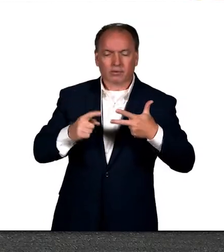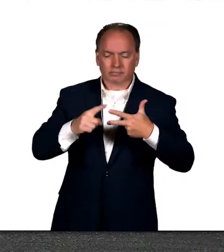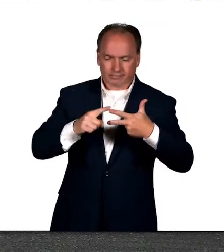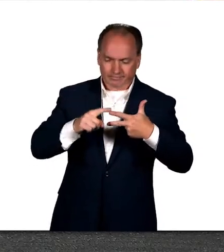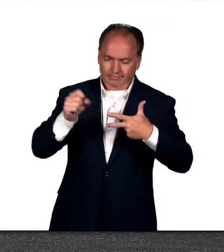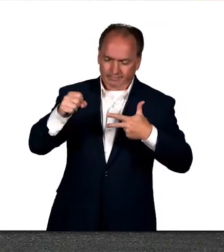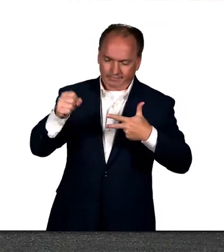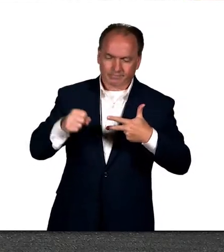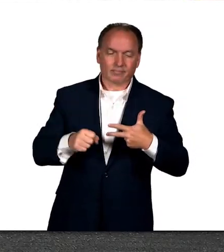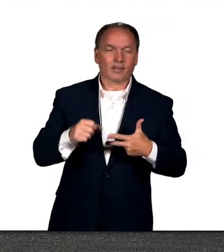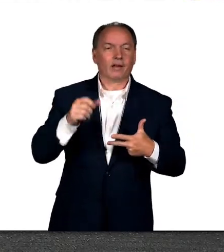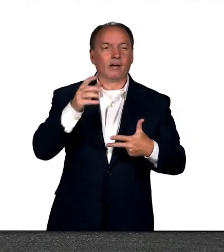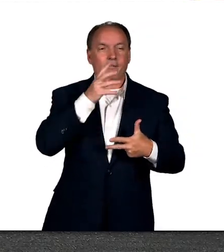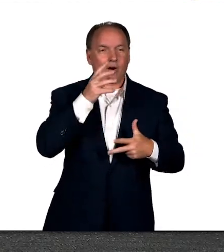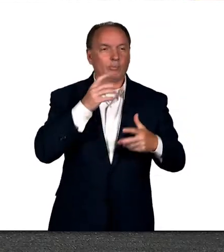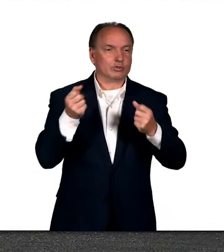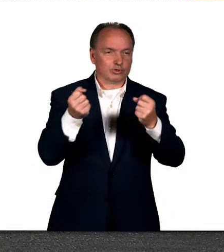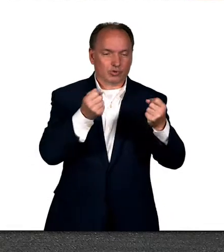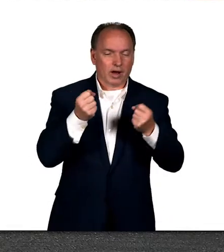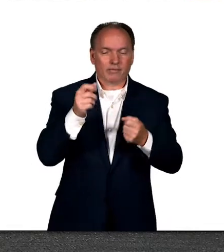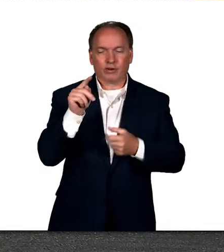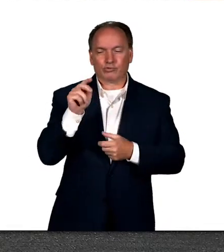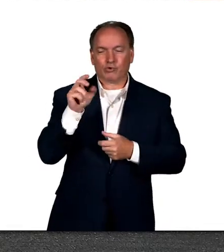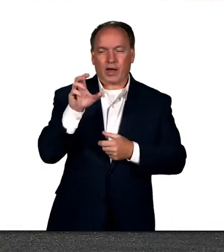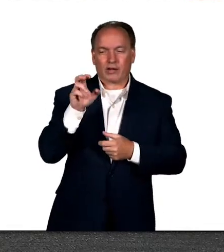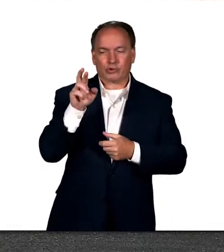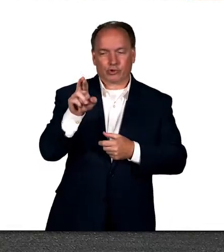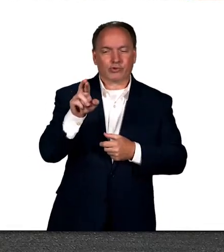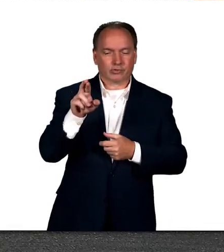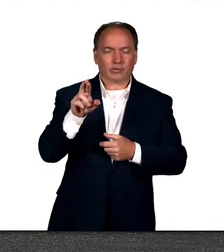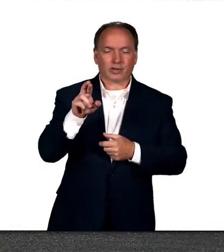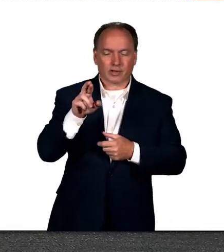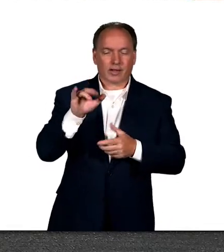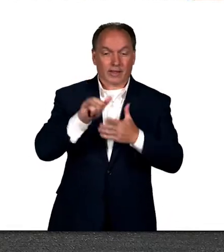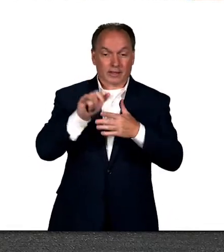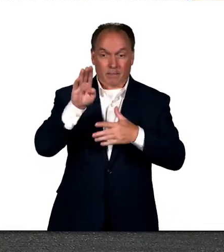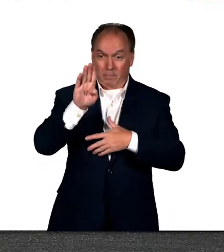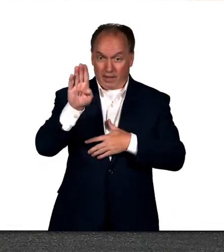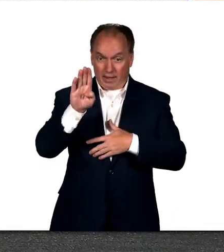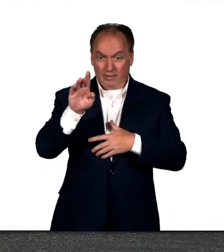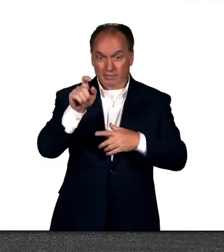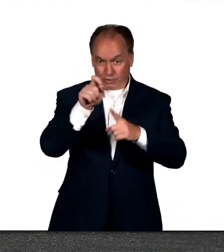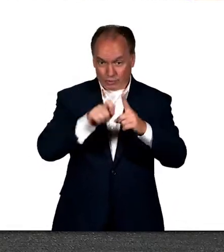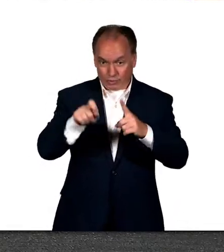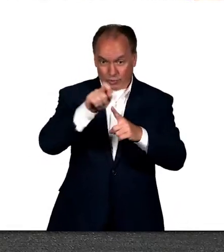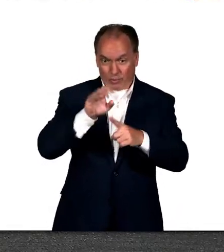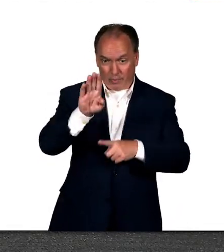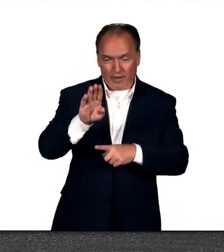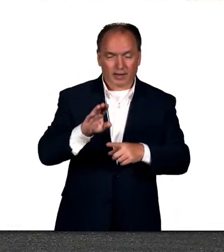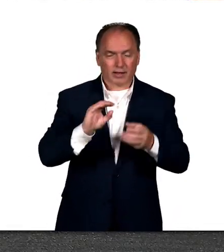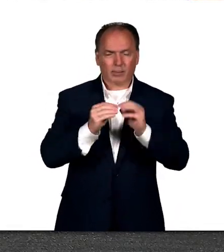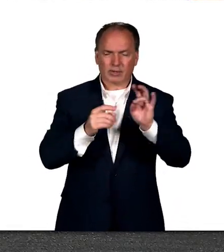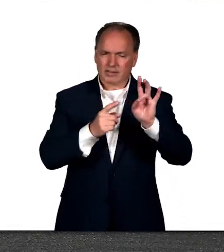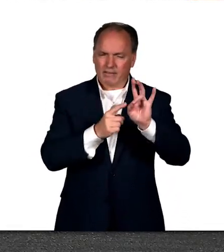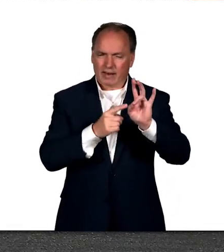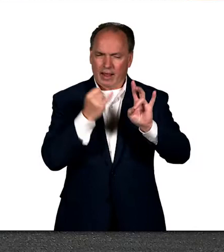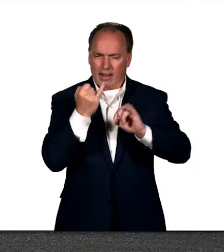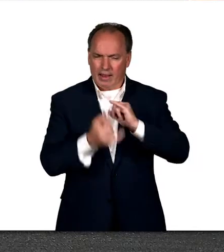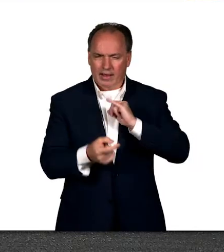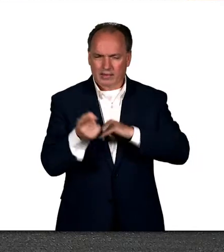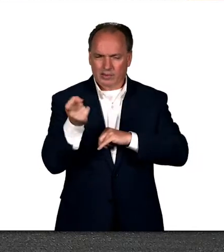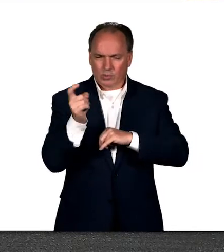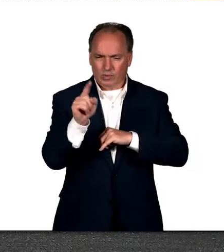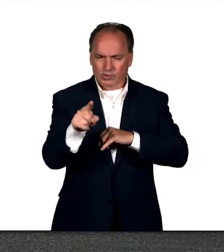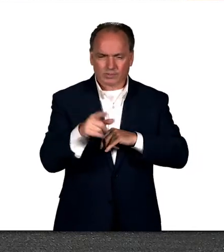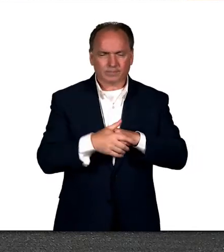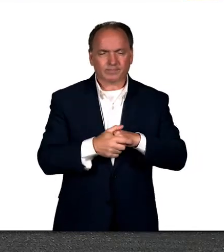Yes, farmers drive a tractor in the field, don't they? That's B, so circle B. And number 7, our last